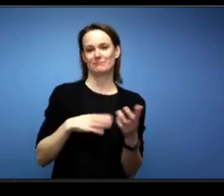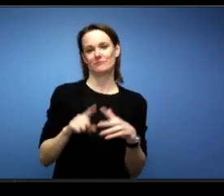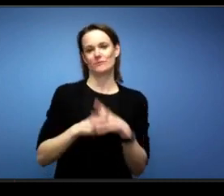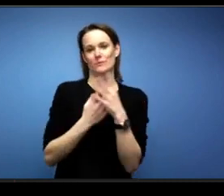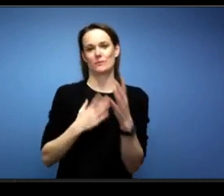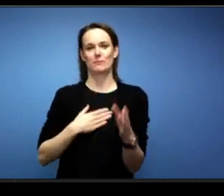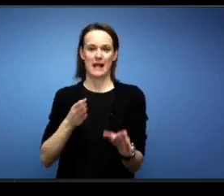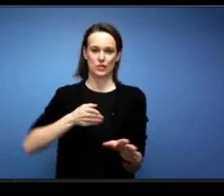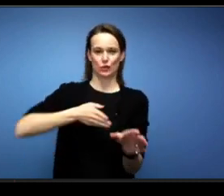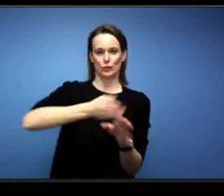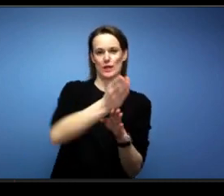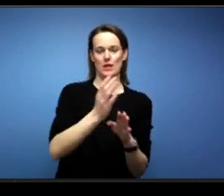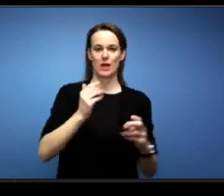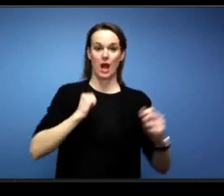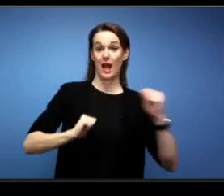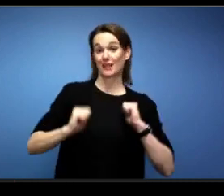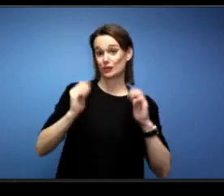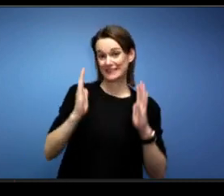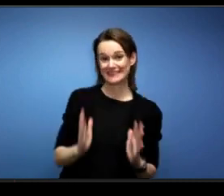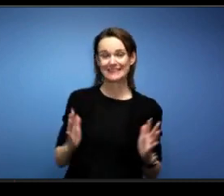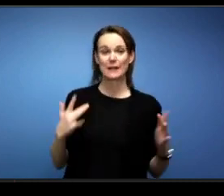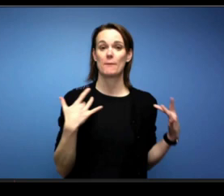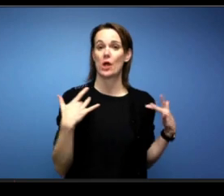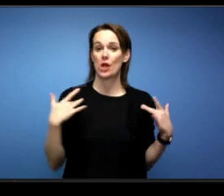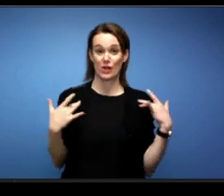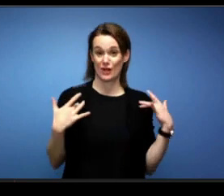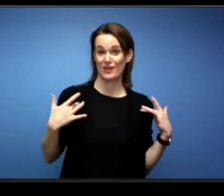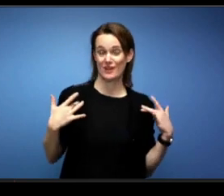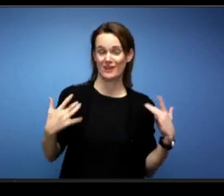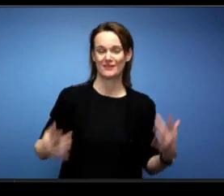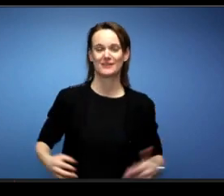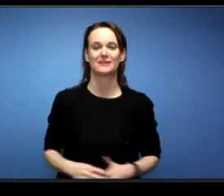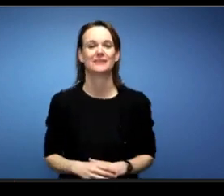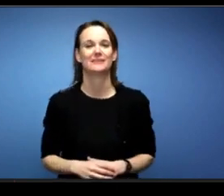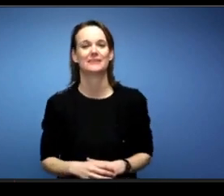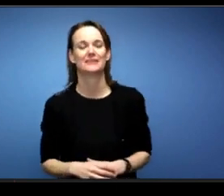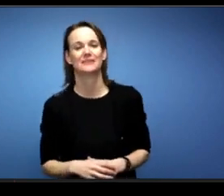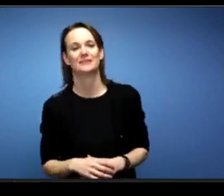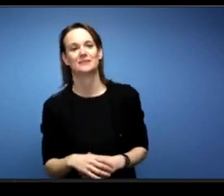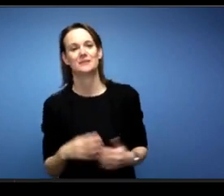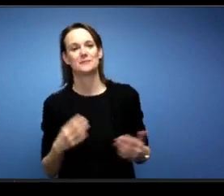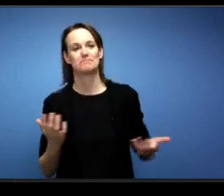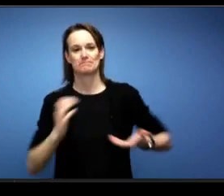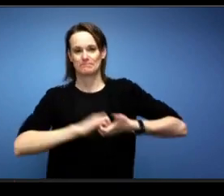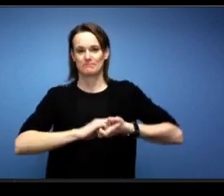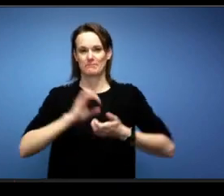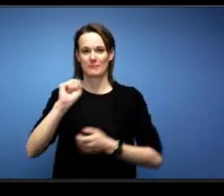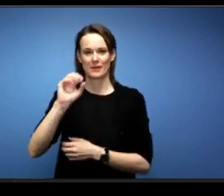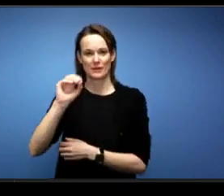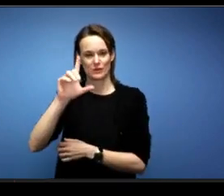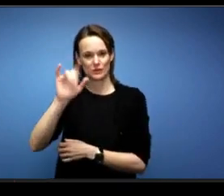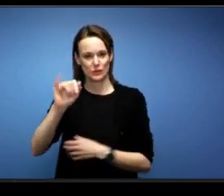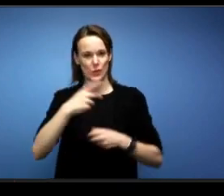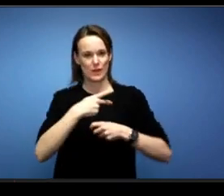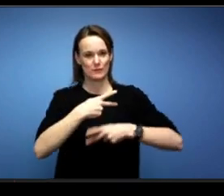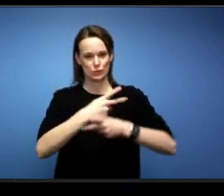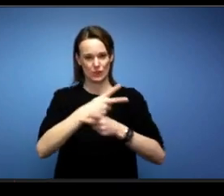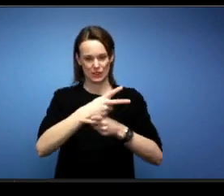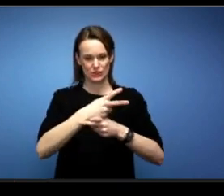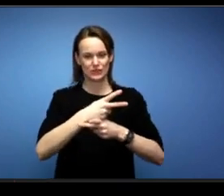as an artist, as an actress and model. So working with Solar Productions,